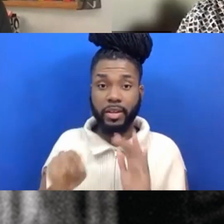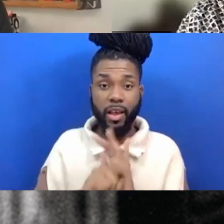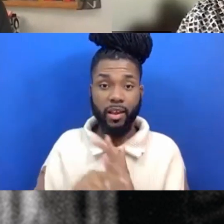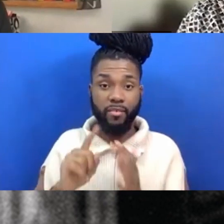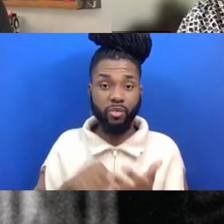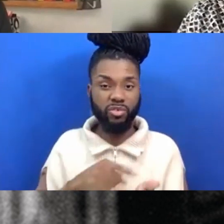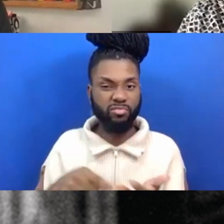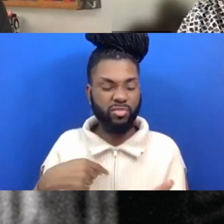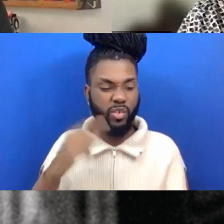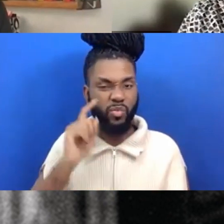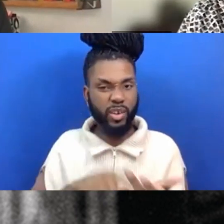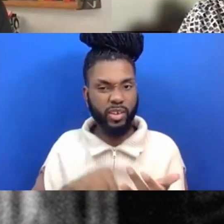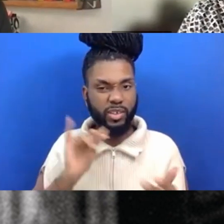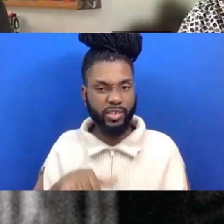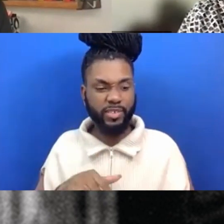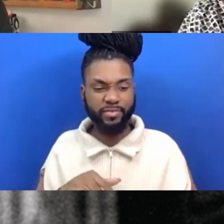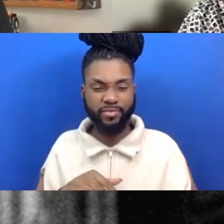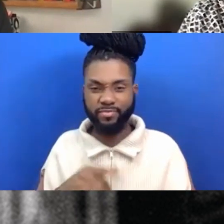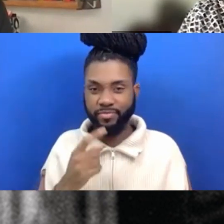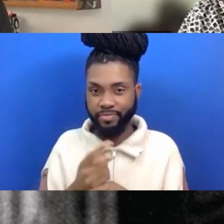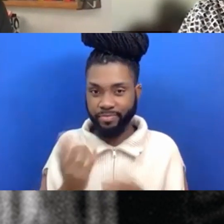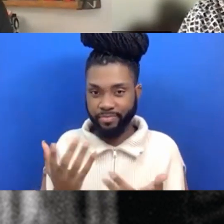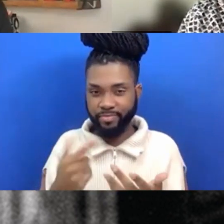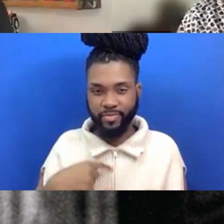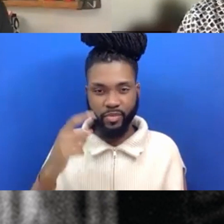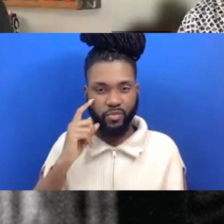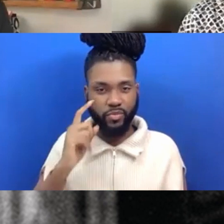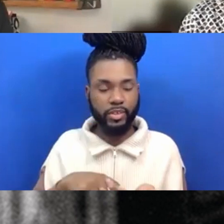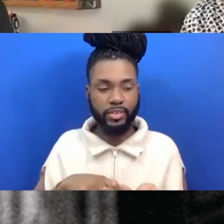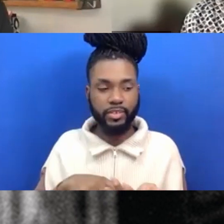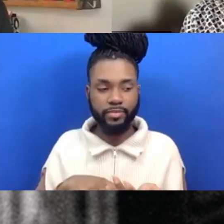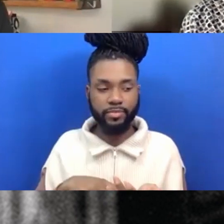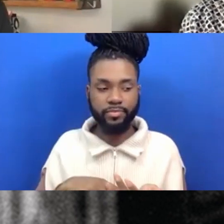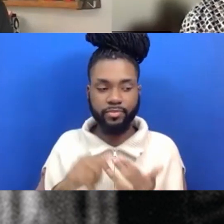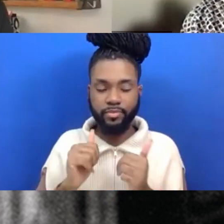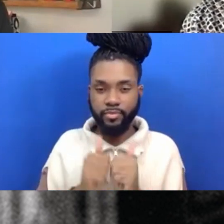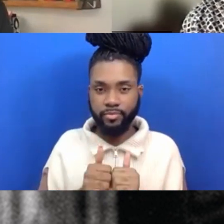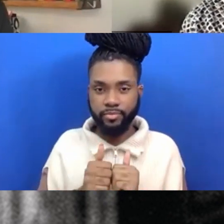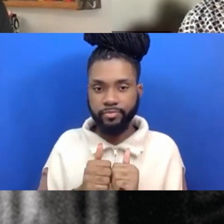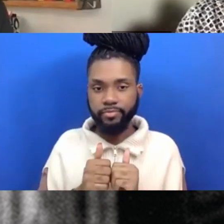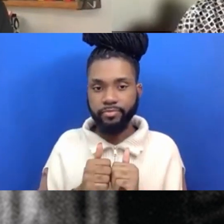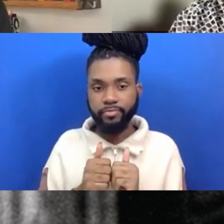I recognize it, right? I recognize the ways in which